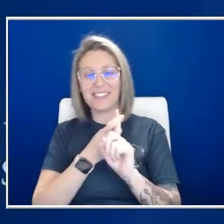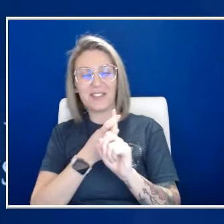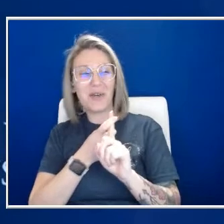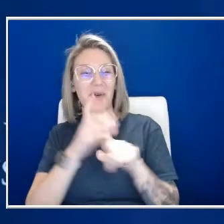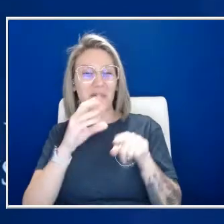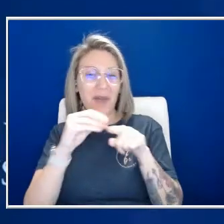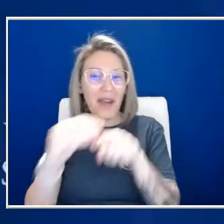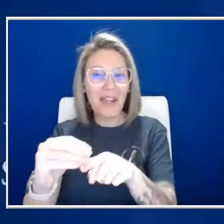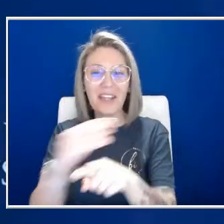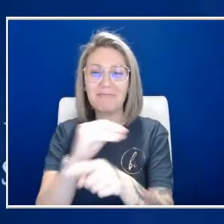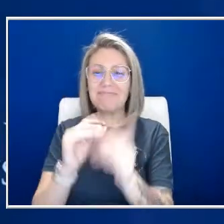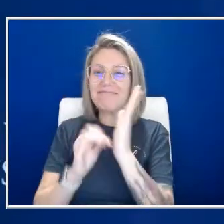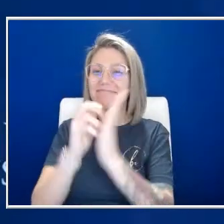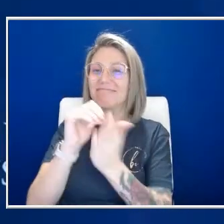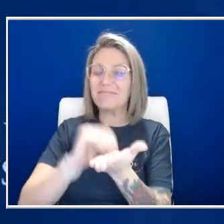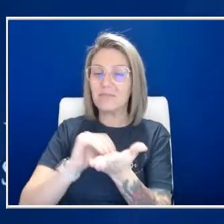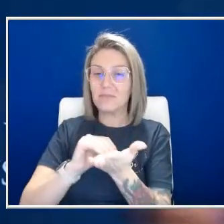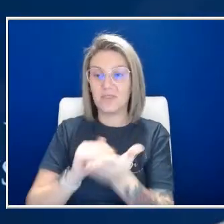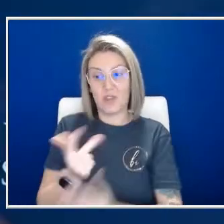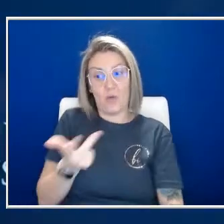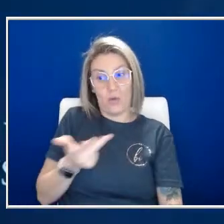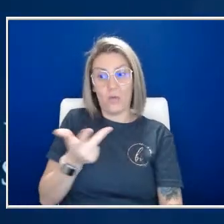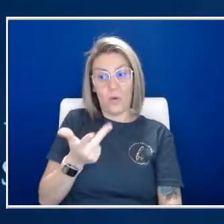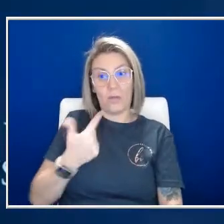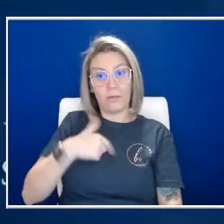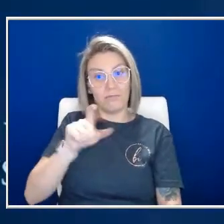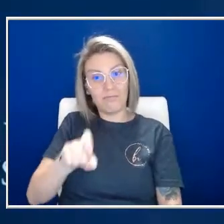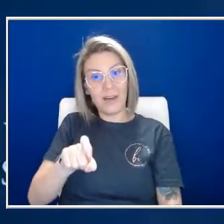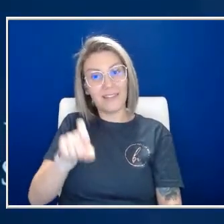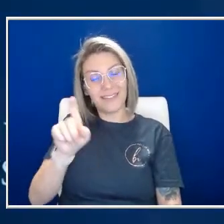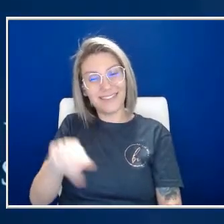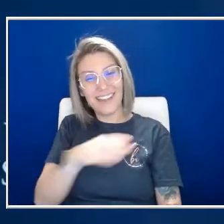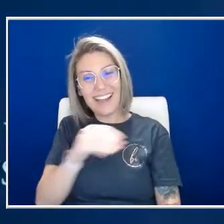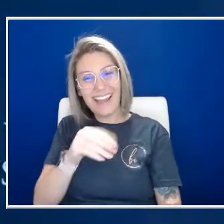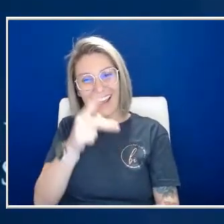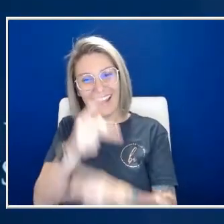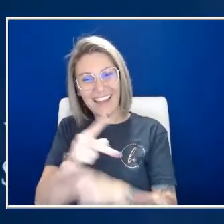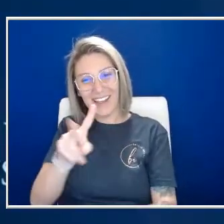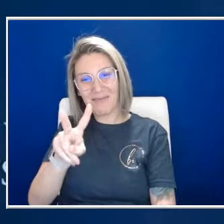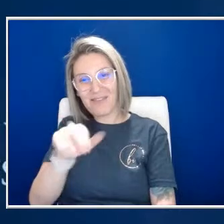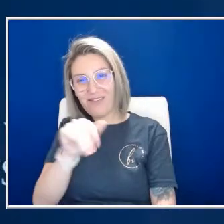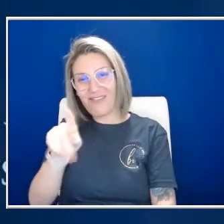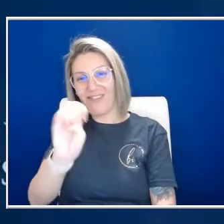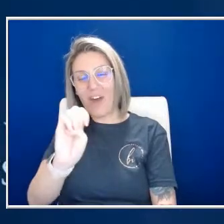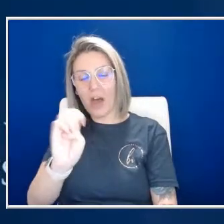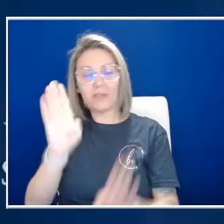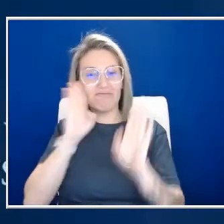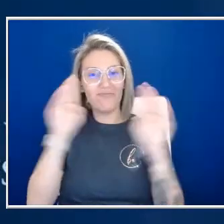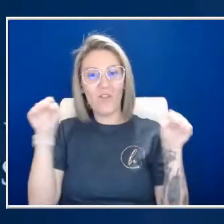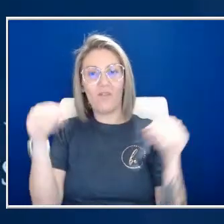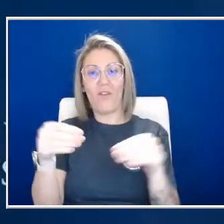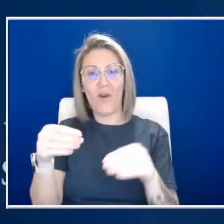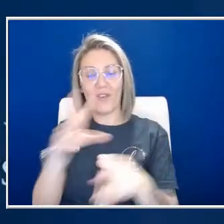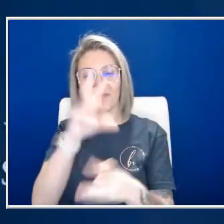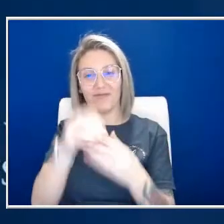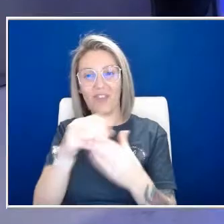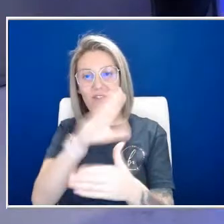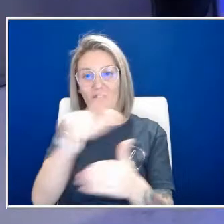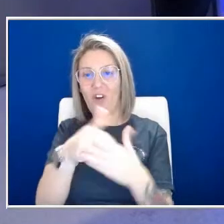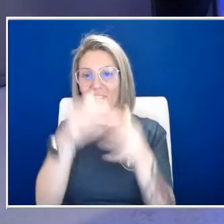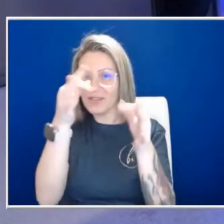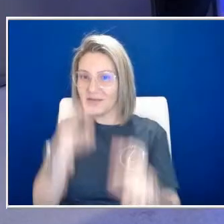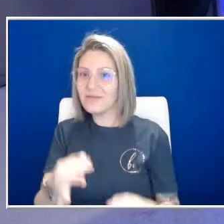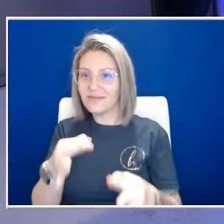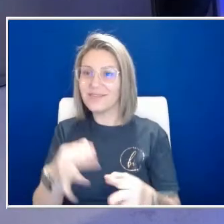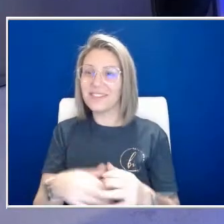really needed all three of us, and of course keeping Vani at the center of that and involving her in every decision along the way.